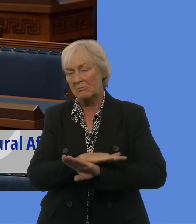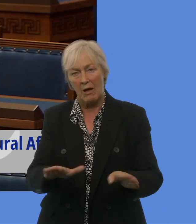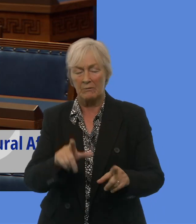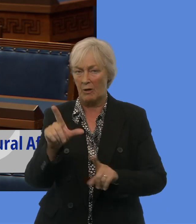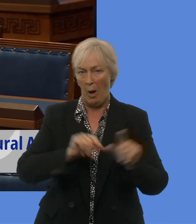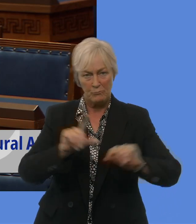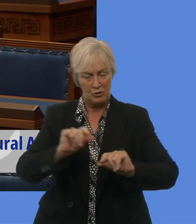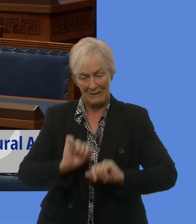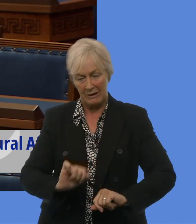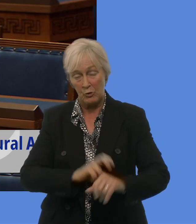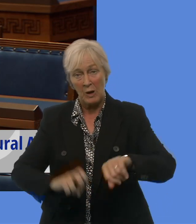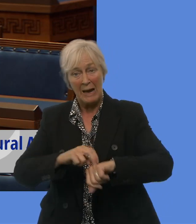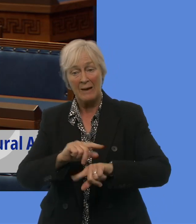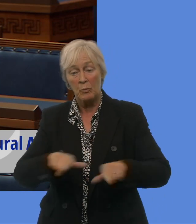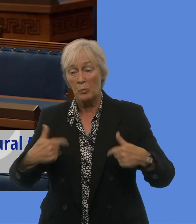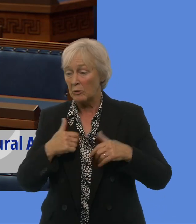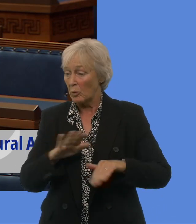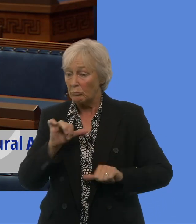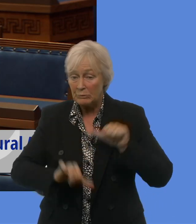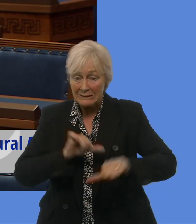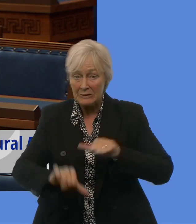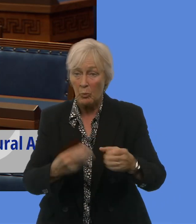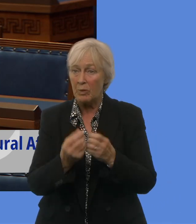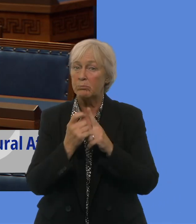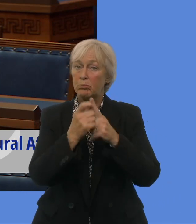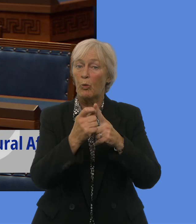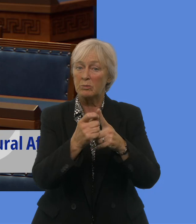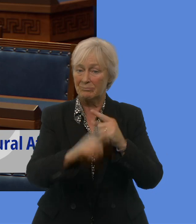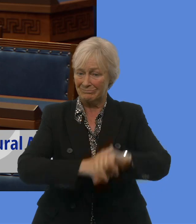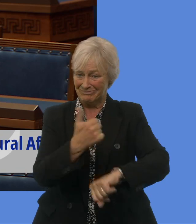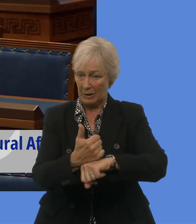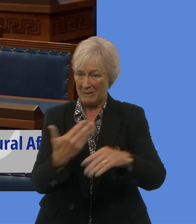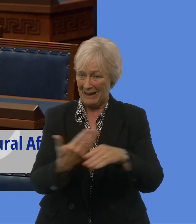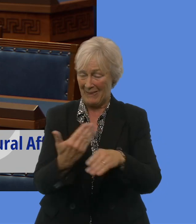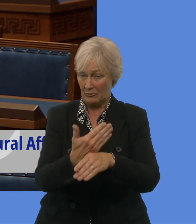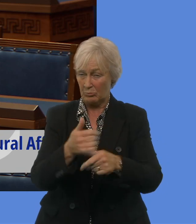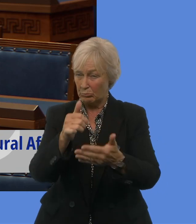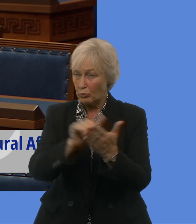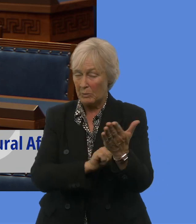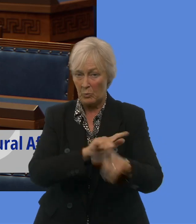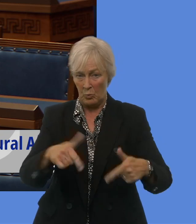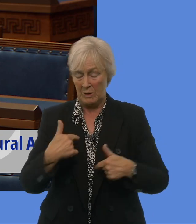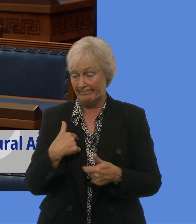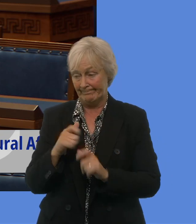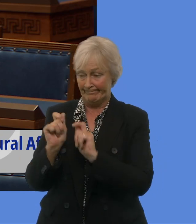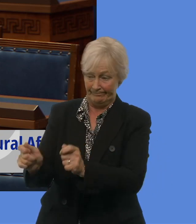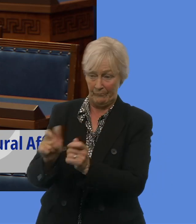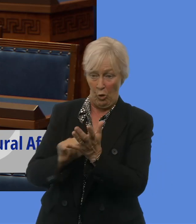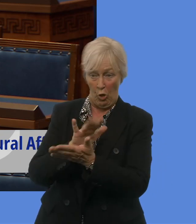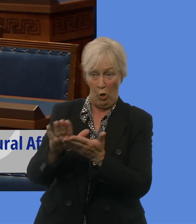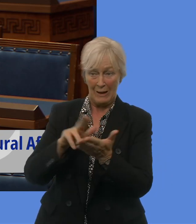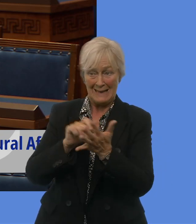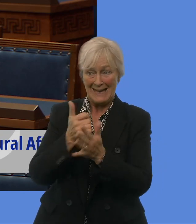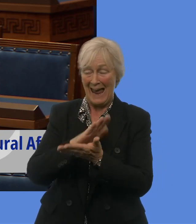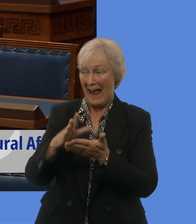Ireland. If we don't proceed with the proposals set out within the Nutrient Action Programme, we are consigning Loughnane and many other water